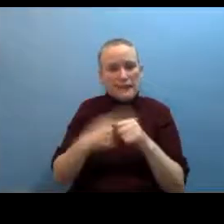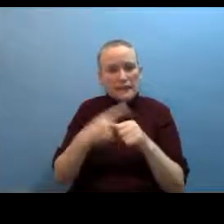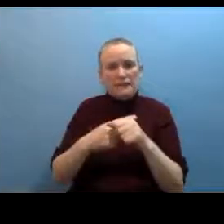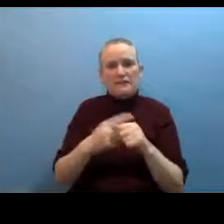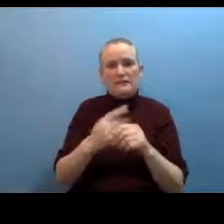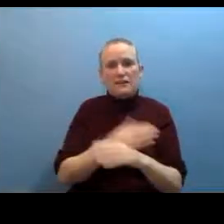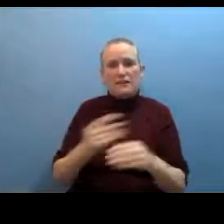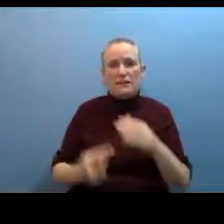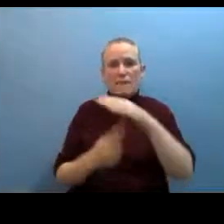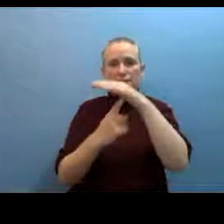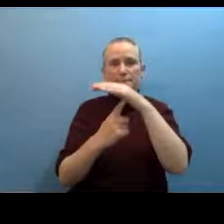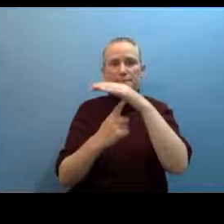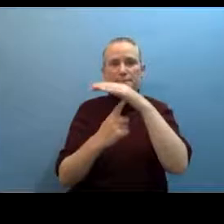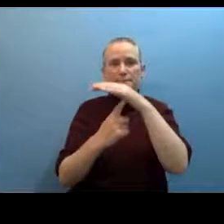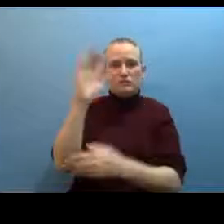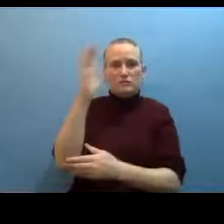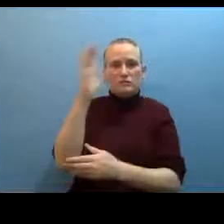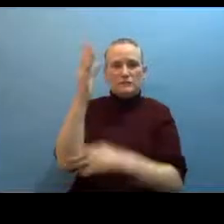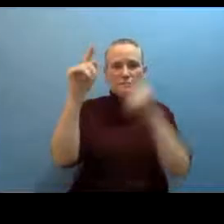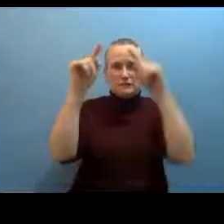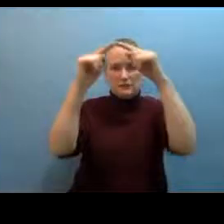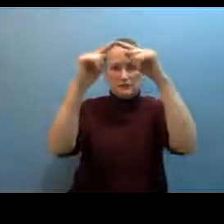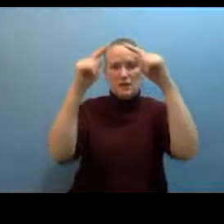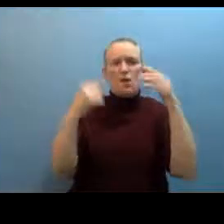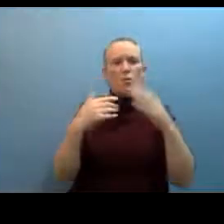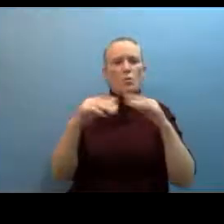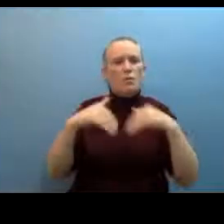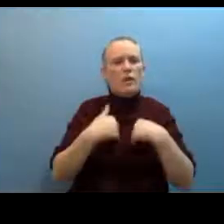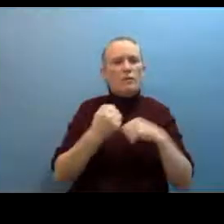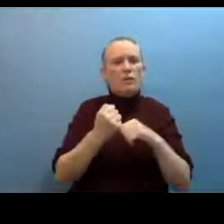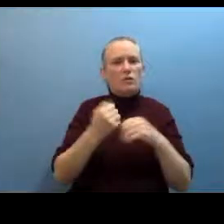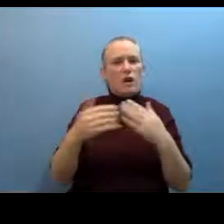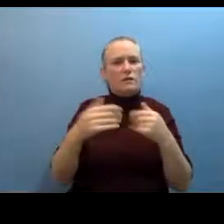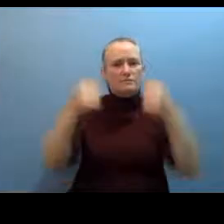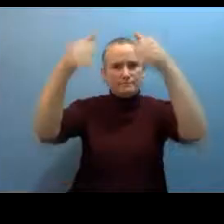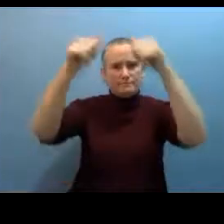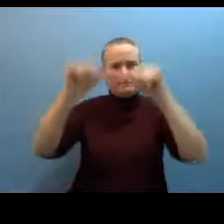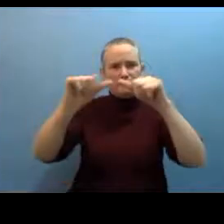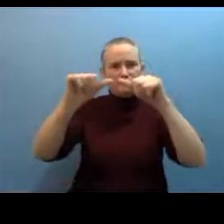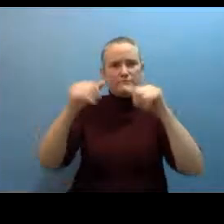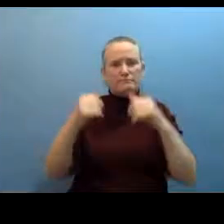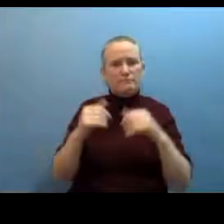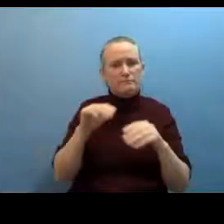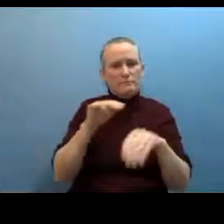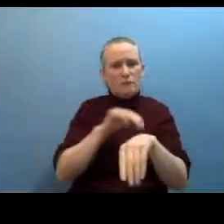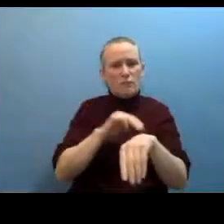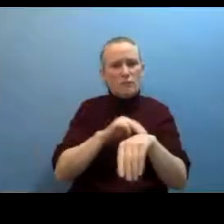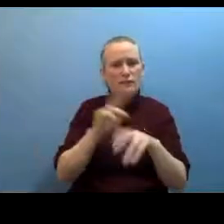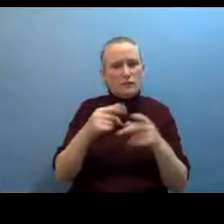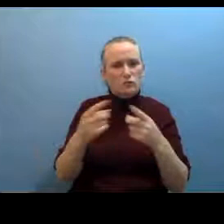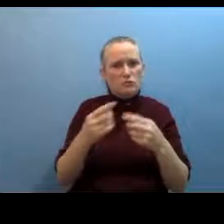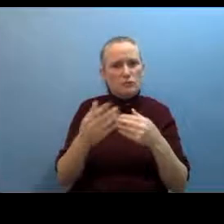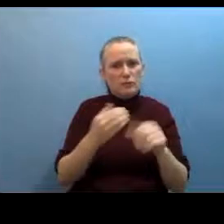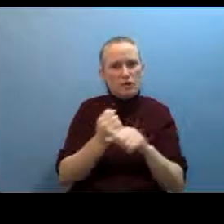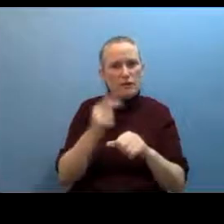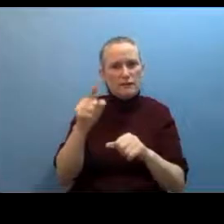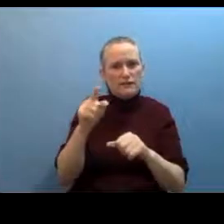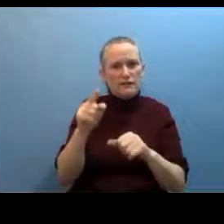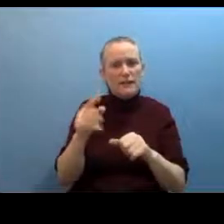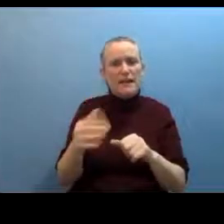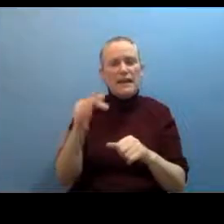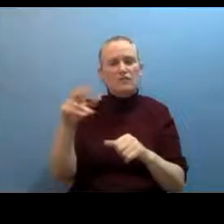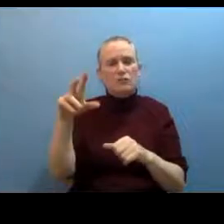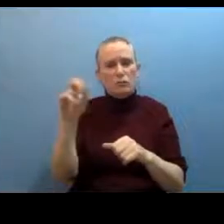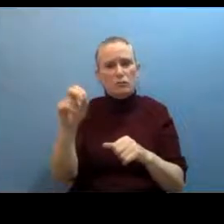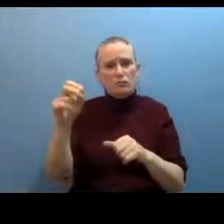you'd identify, what am I worrying about? And then working down, is this a problem that I can do something about? And if it's no, then you